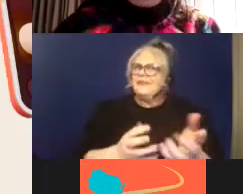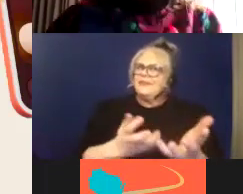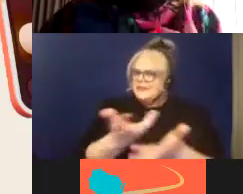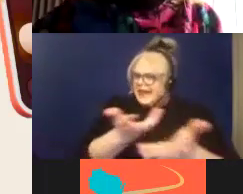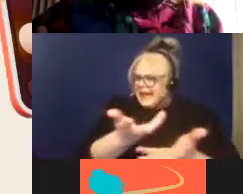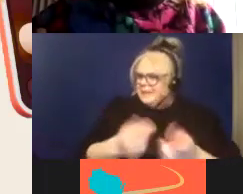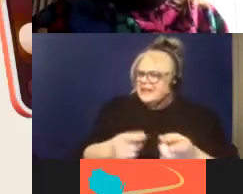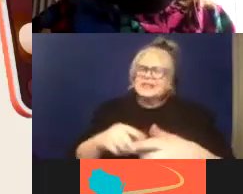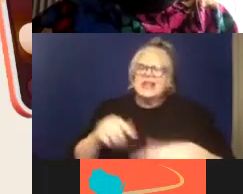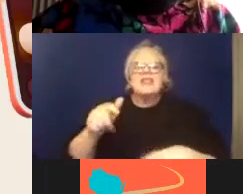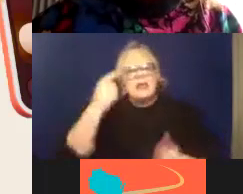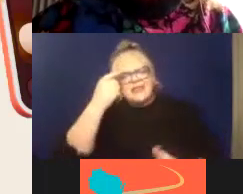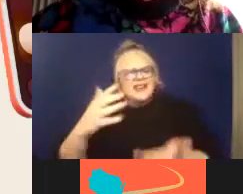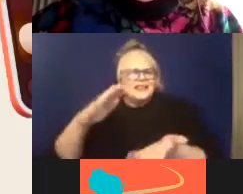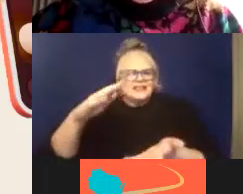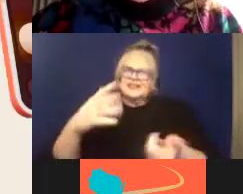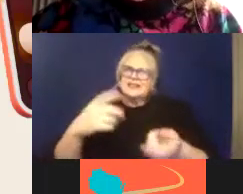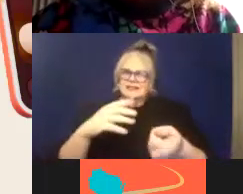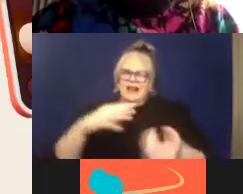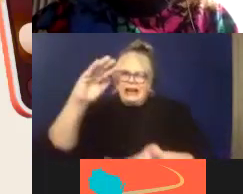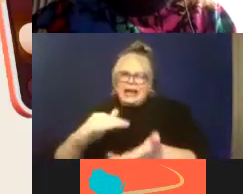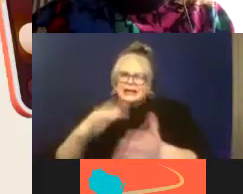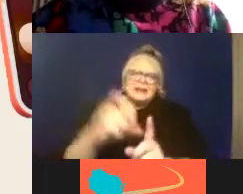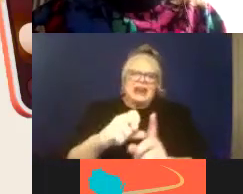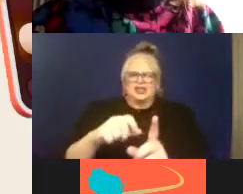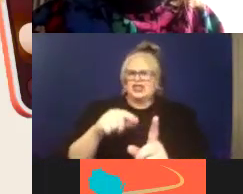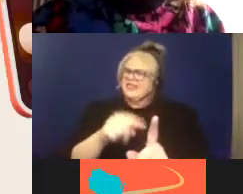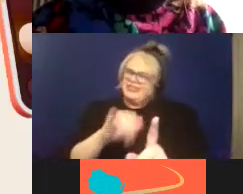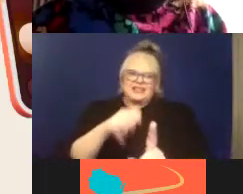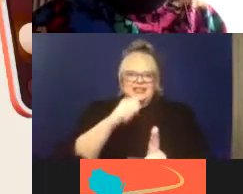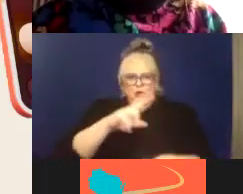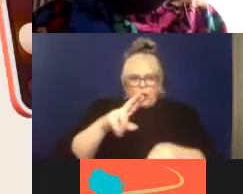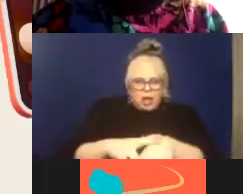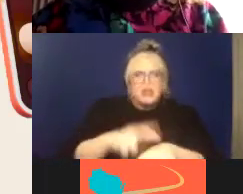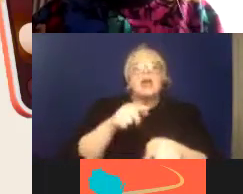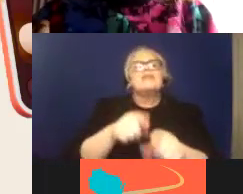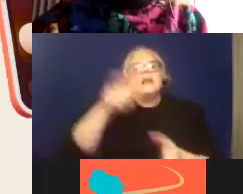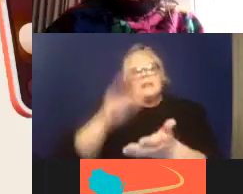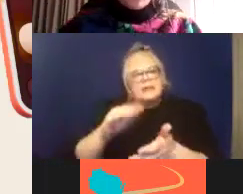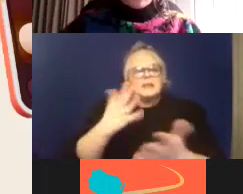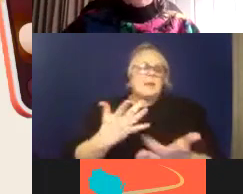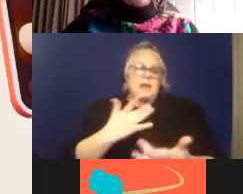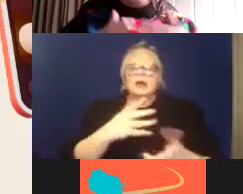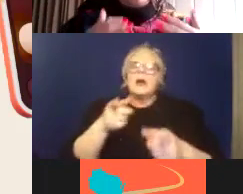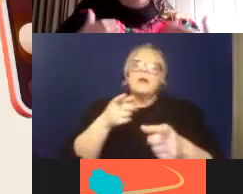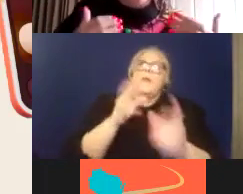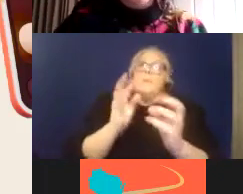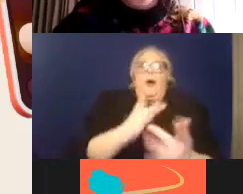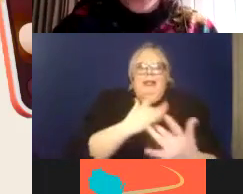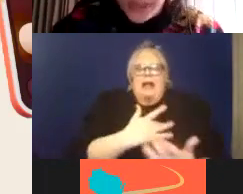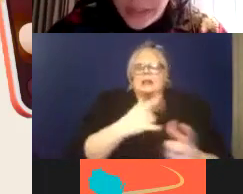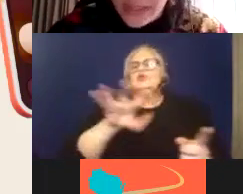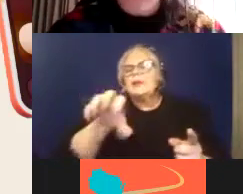they're more likely to choose safer alternatives to those behaviors. Media literacy also teaches online safety skills that help